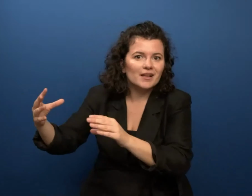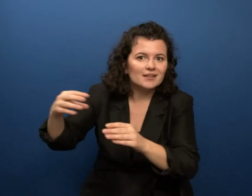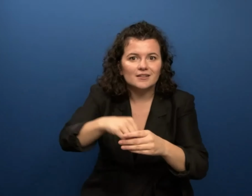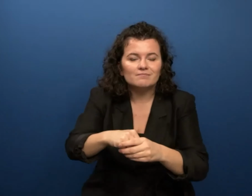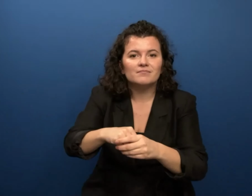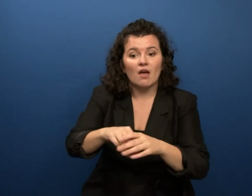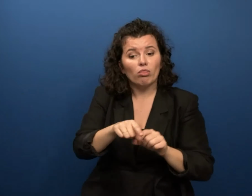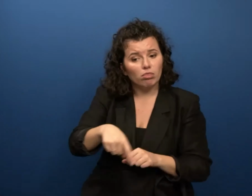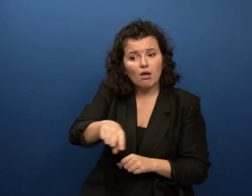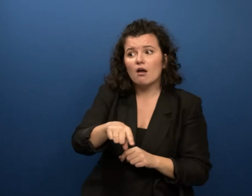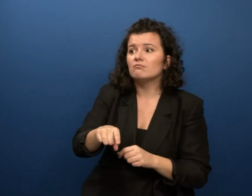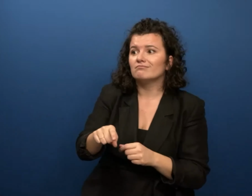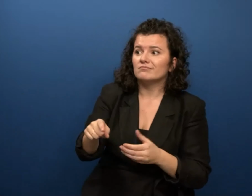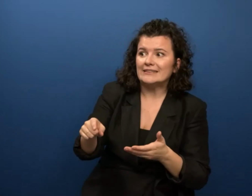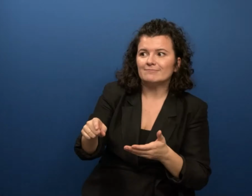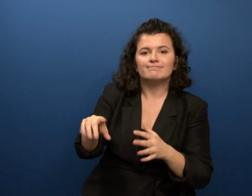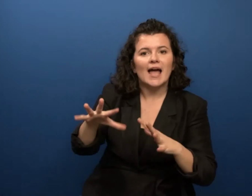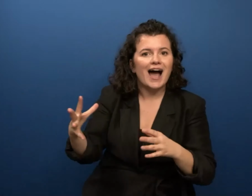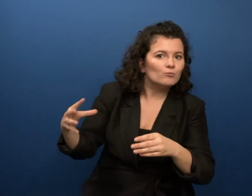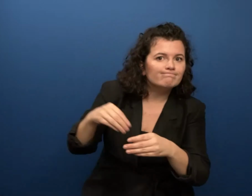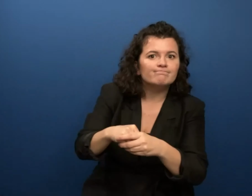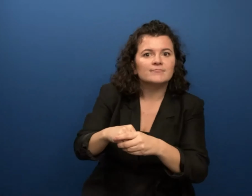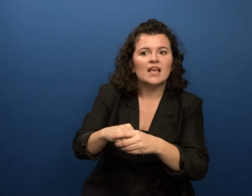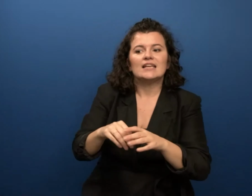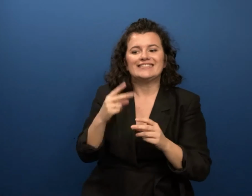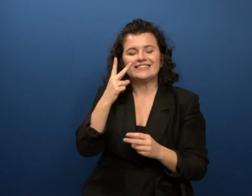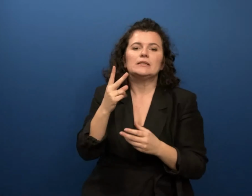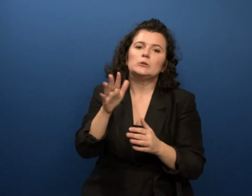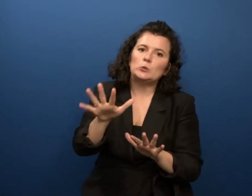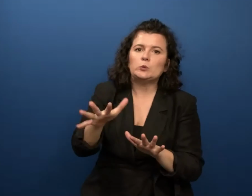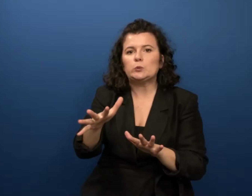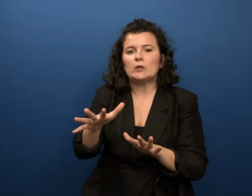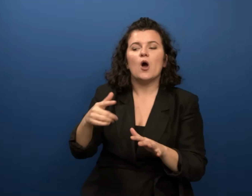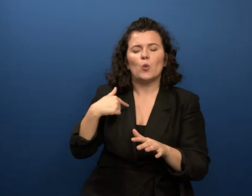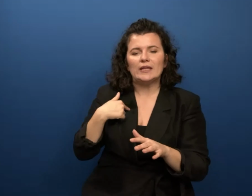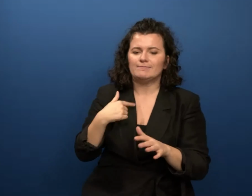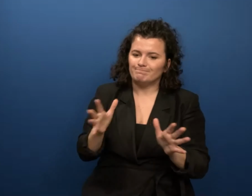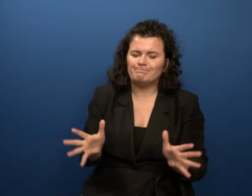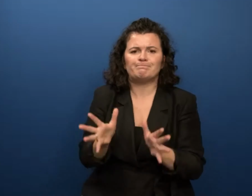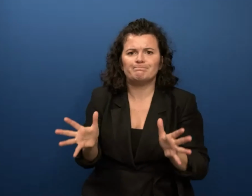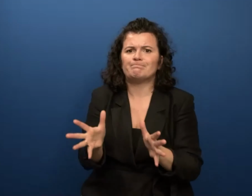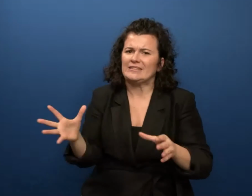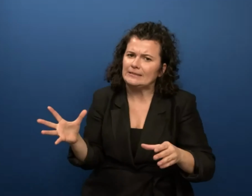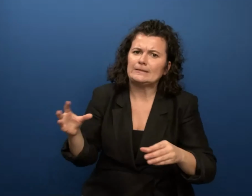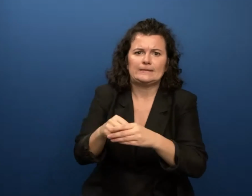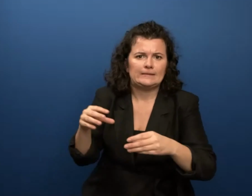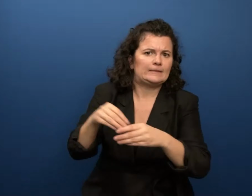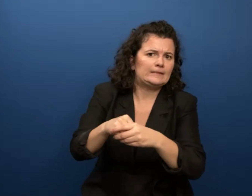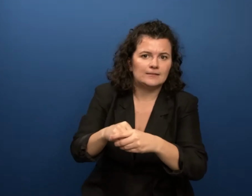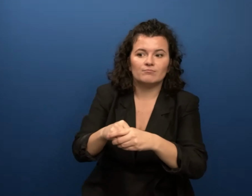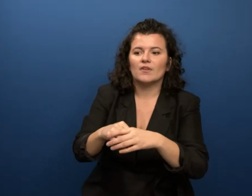acceptance is a little bit challenged, but we are trying our best. There is barriers in communication with person with